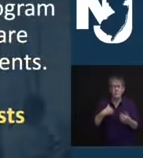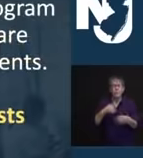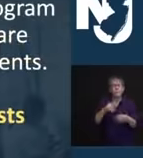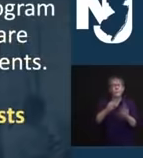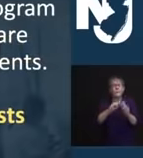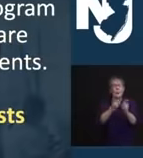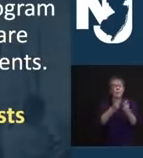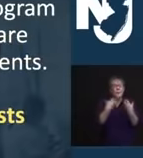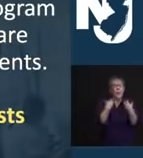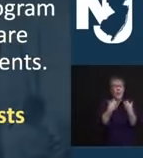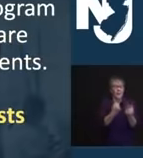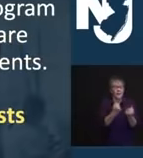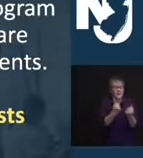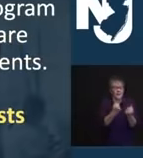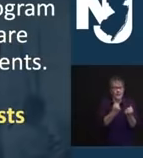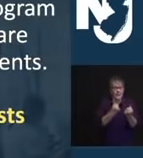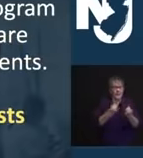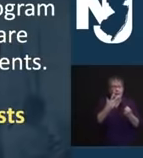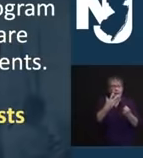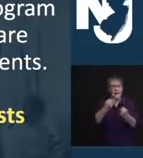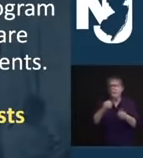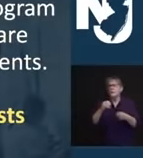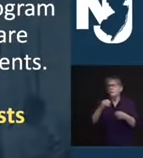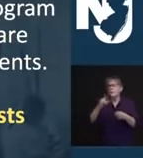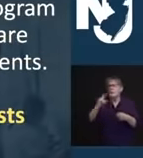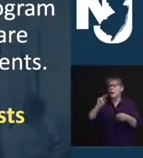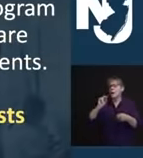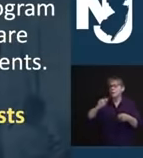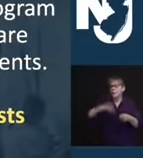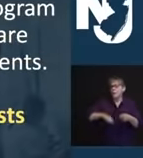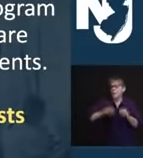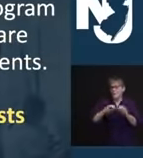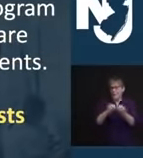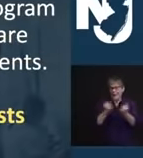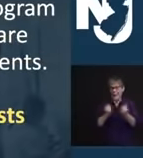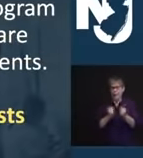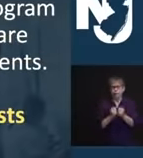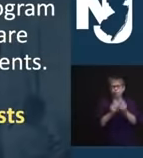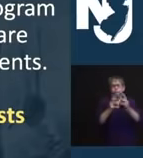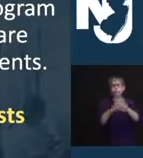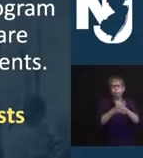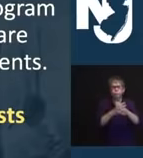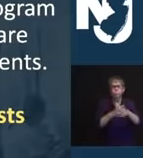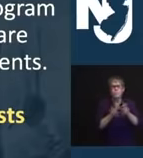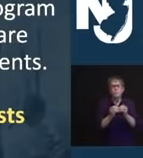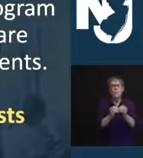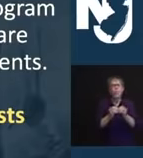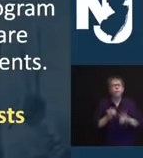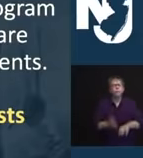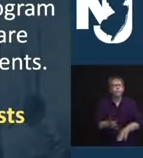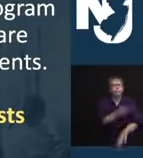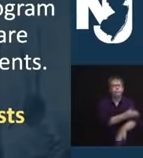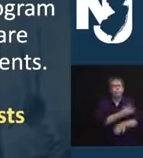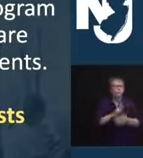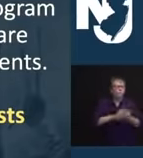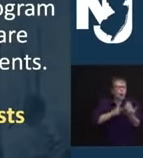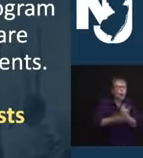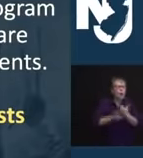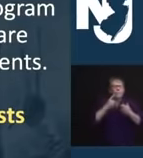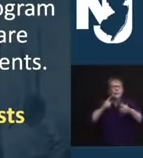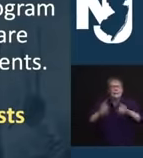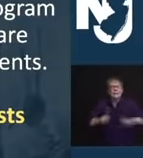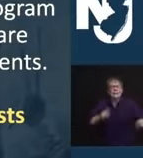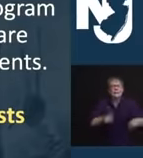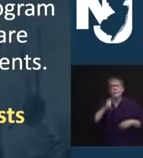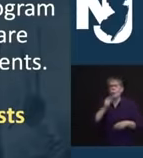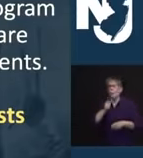this, the Department of Health is also stepping up with an enhanced program of testing in our long-term care centers, which will run over the course of